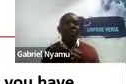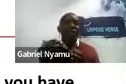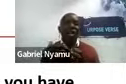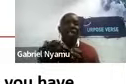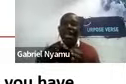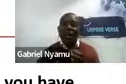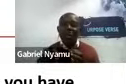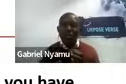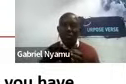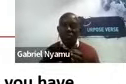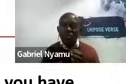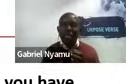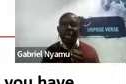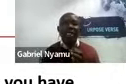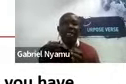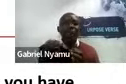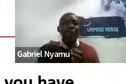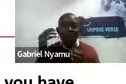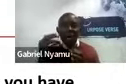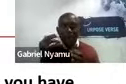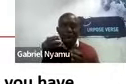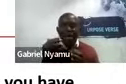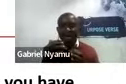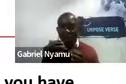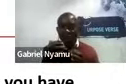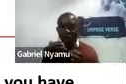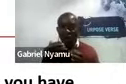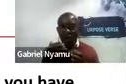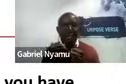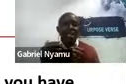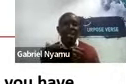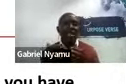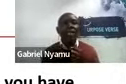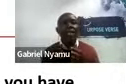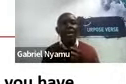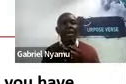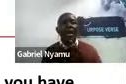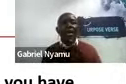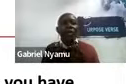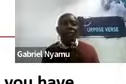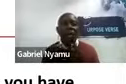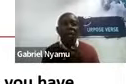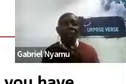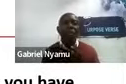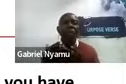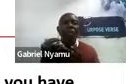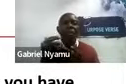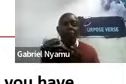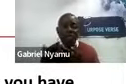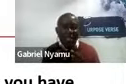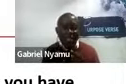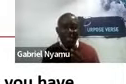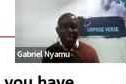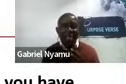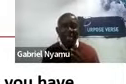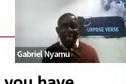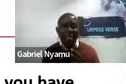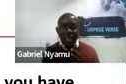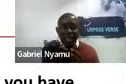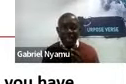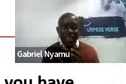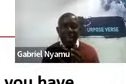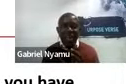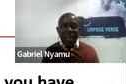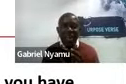just happen that flowers are yellow or blue. There is a purpose behind each one of them. And that tells us then, as human beings, we are the most intelligent being